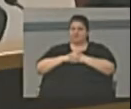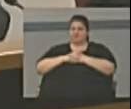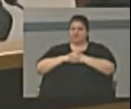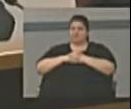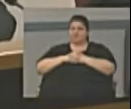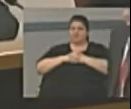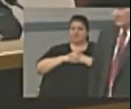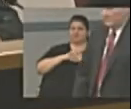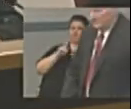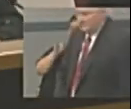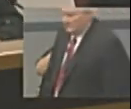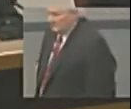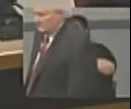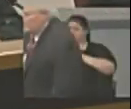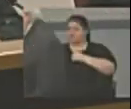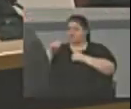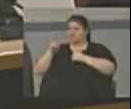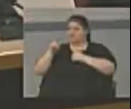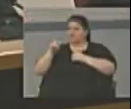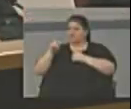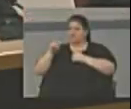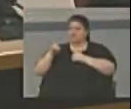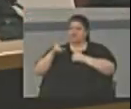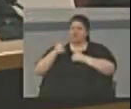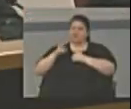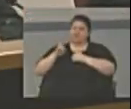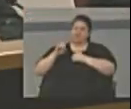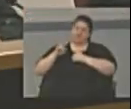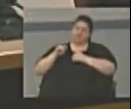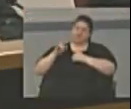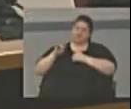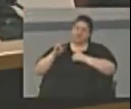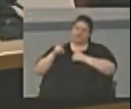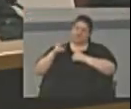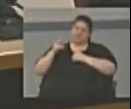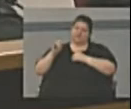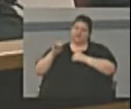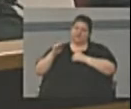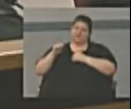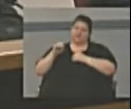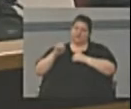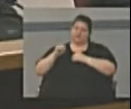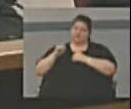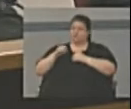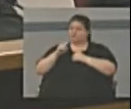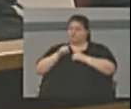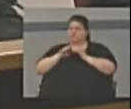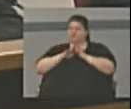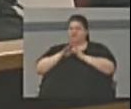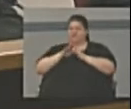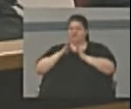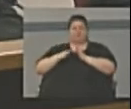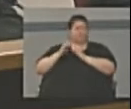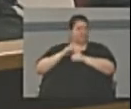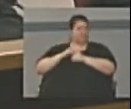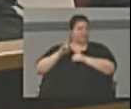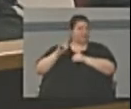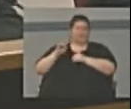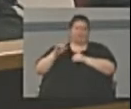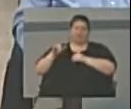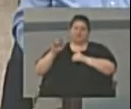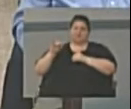Hi, I'm Kim Potember, Greenberg Gibbons. We're the developer of Town Center at Laurel. Is the microphone on there, Kim?